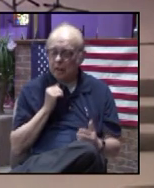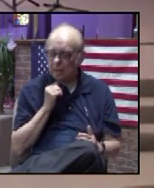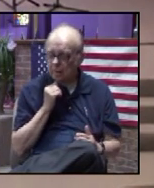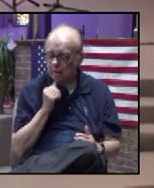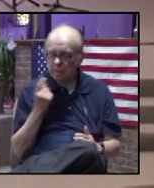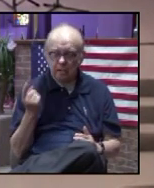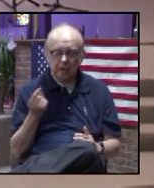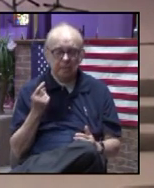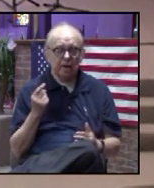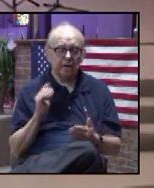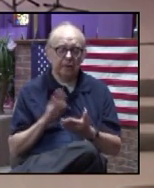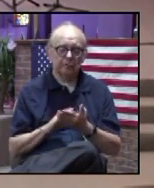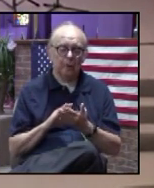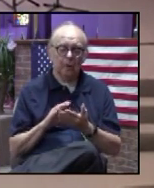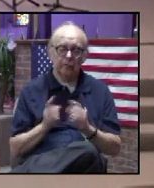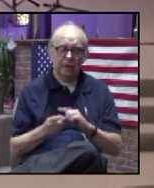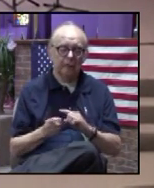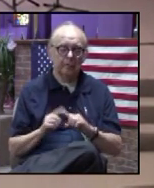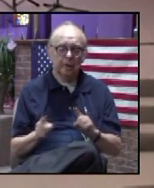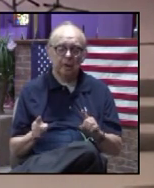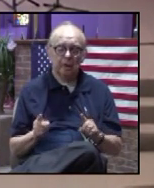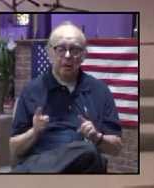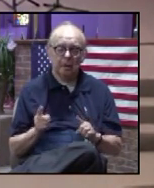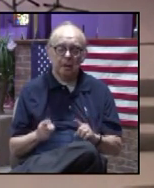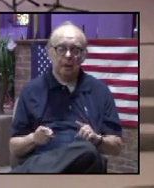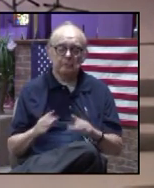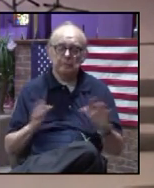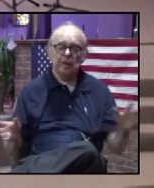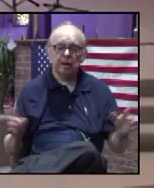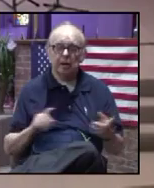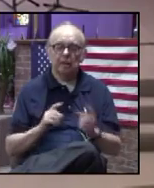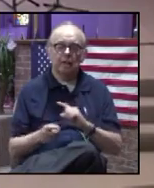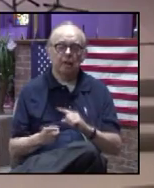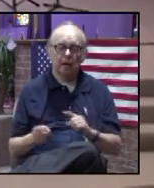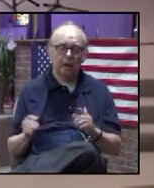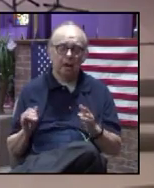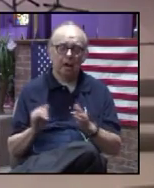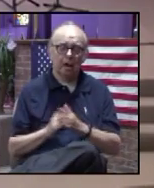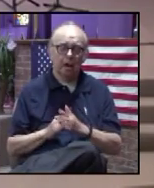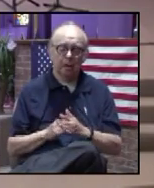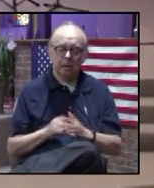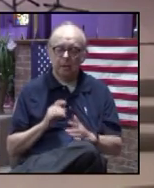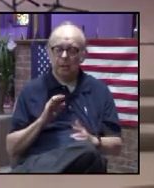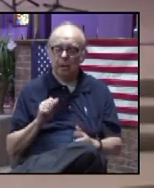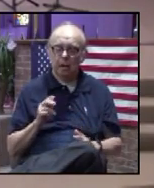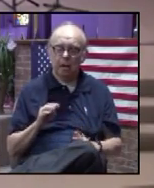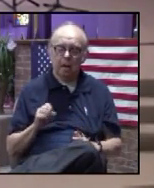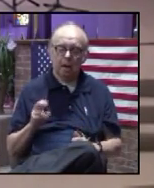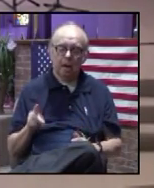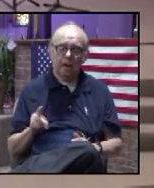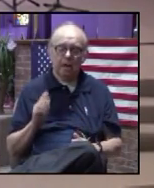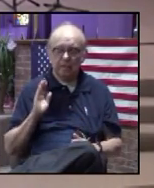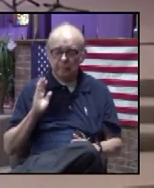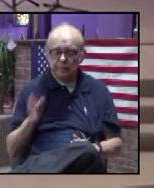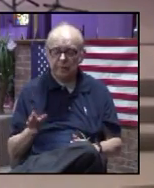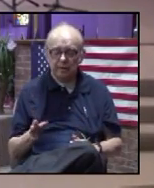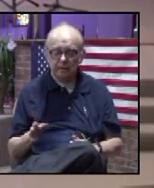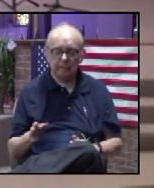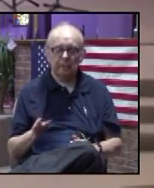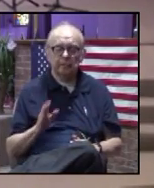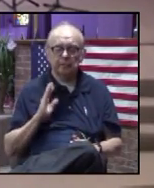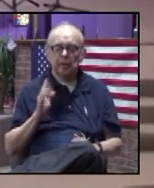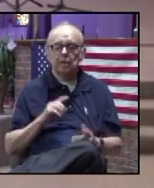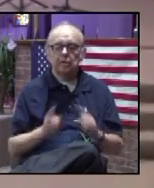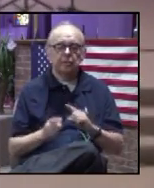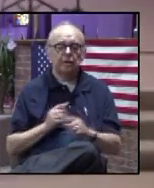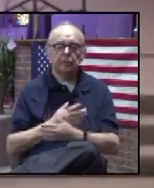Not a minor change, a major change. This was Joseph of Arimathea. This was going to